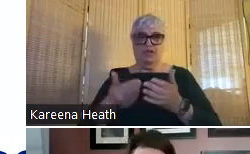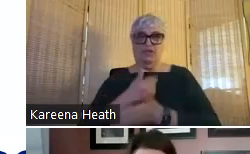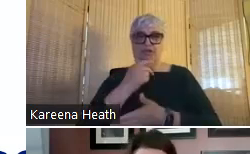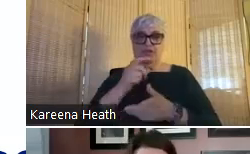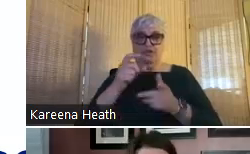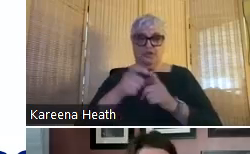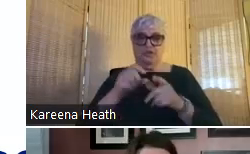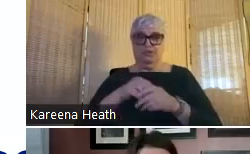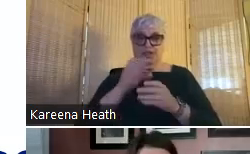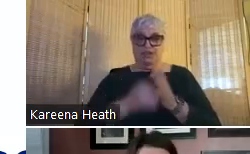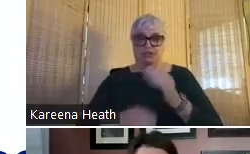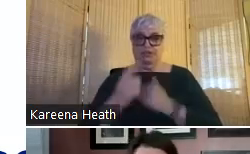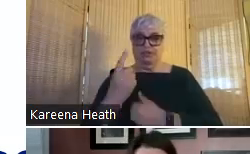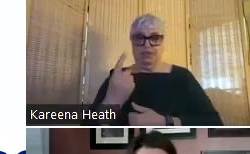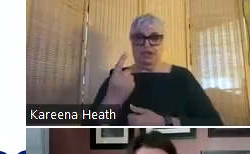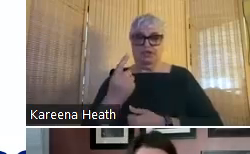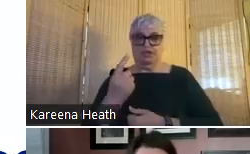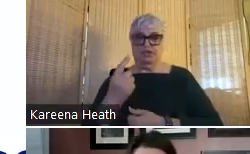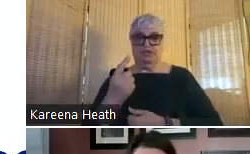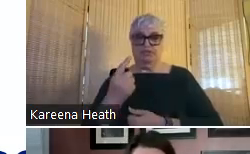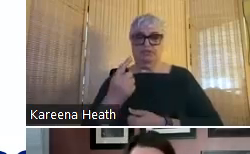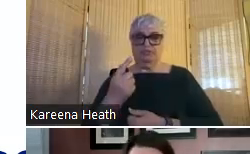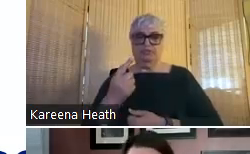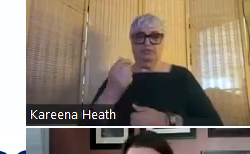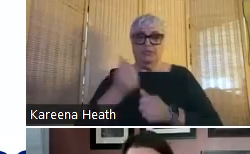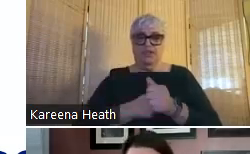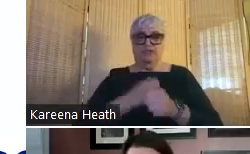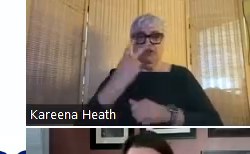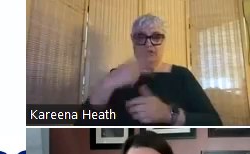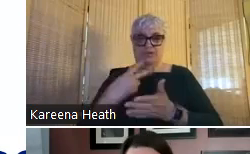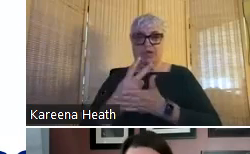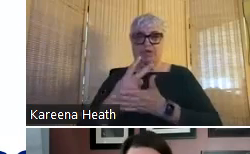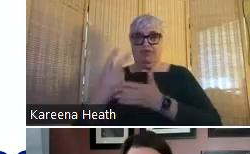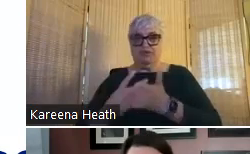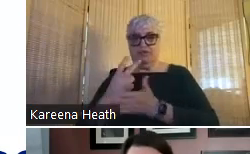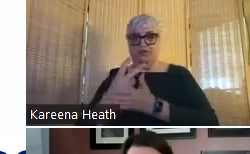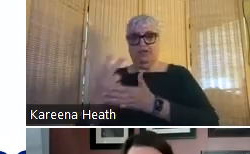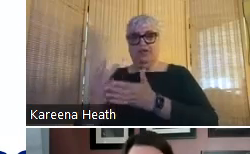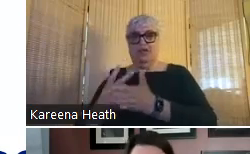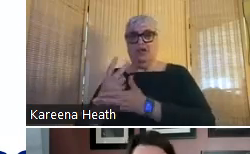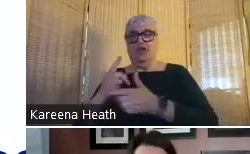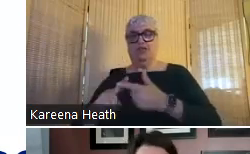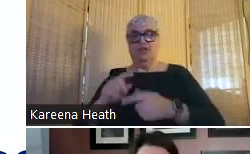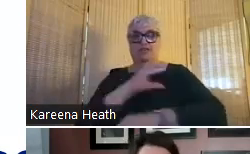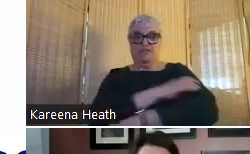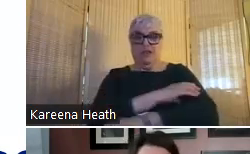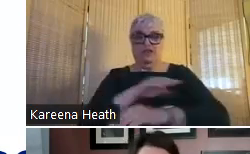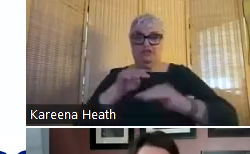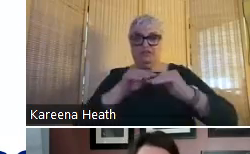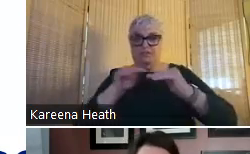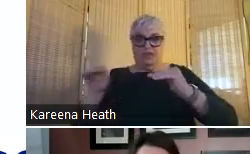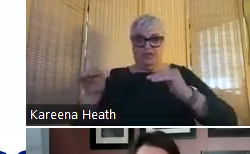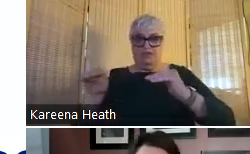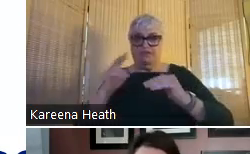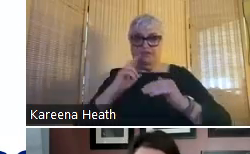Chapter 1. It is at least every 2 hours until vitals remain at baseline for at least 4 hours, and then at least every 8